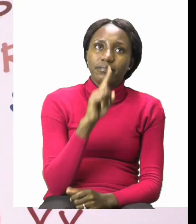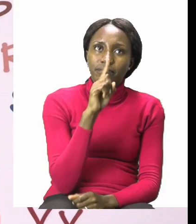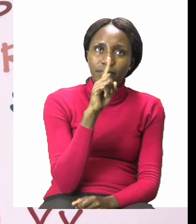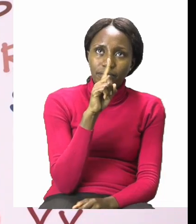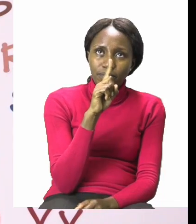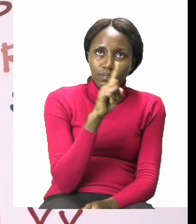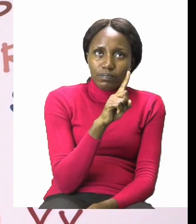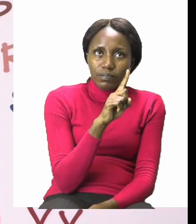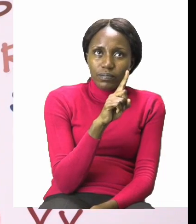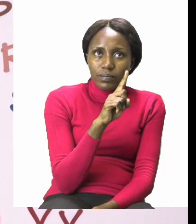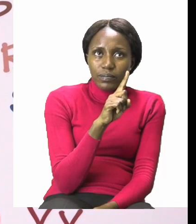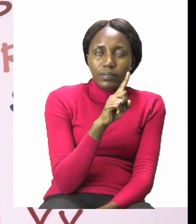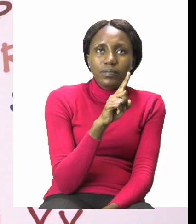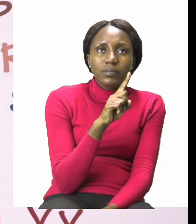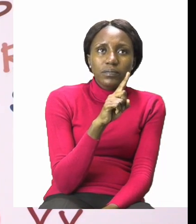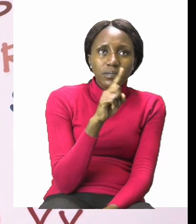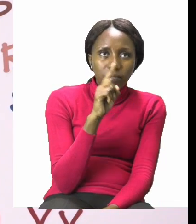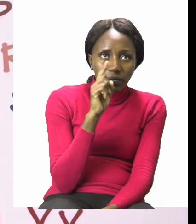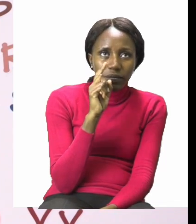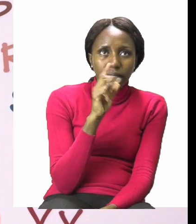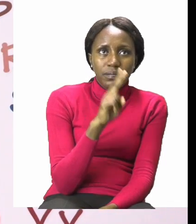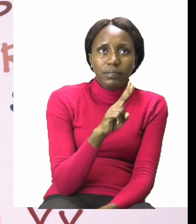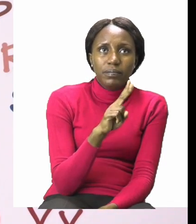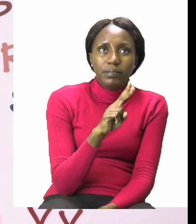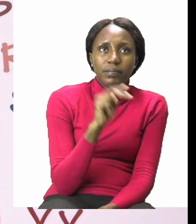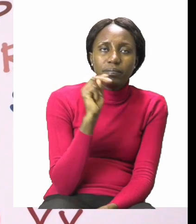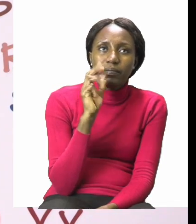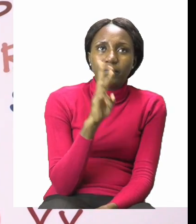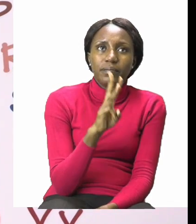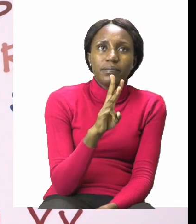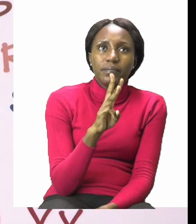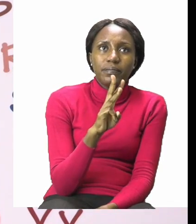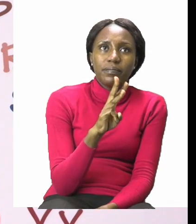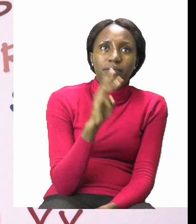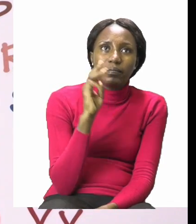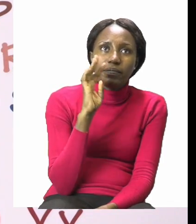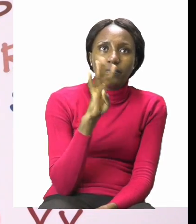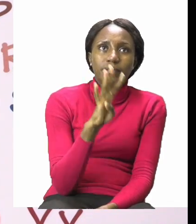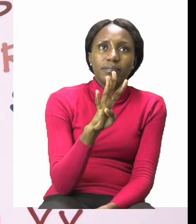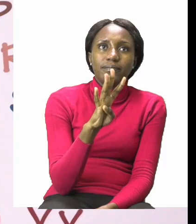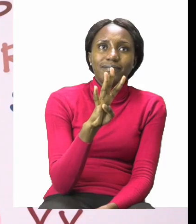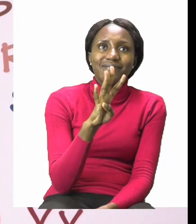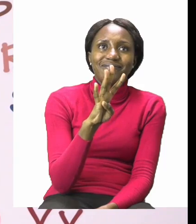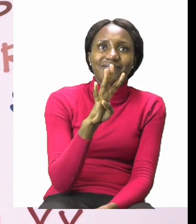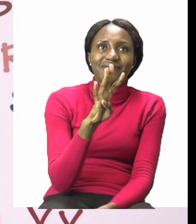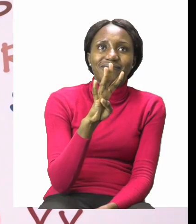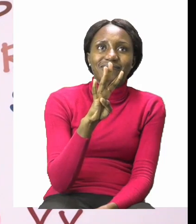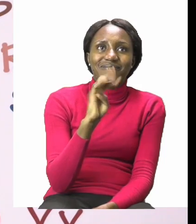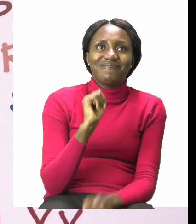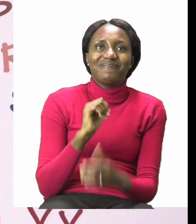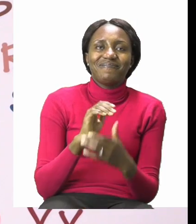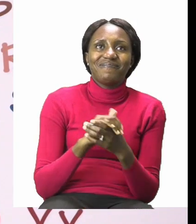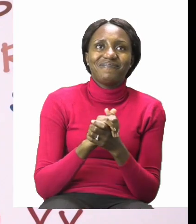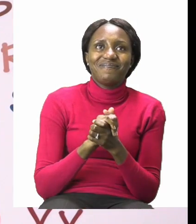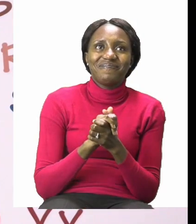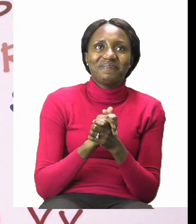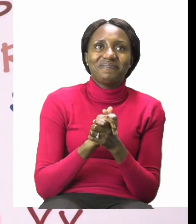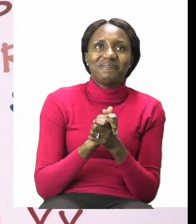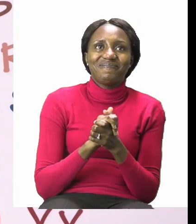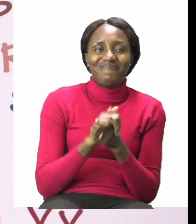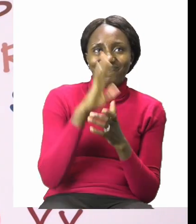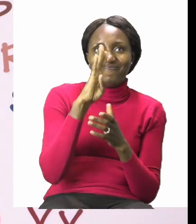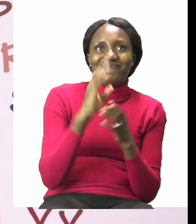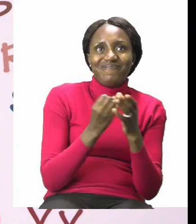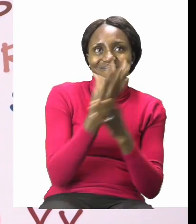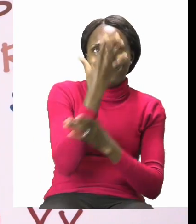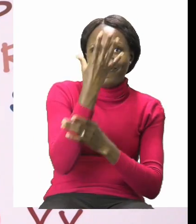do we have? 1, 2, 3, 4. We have 4